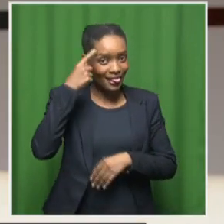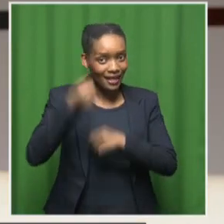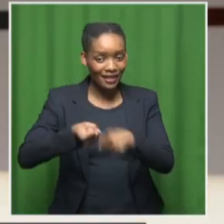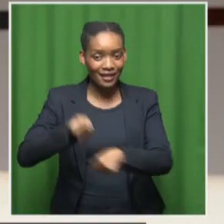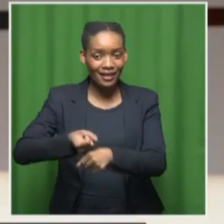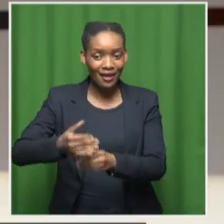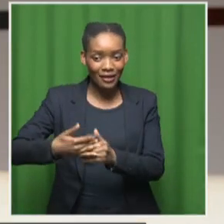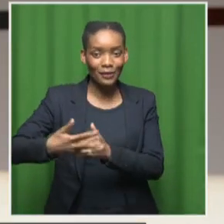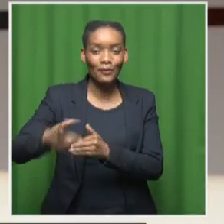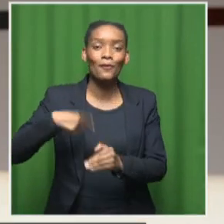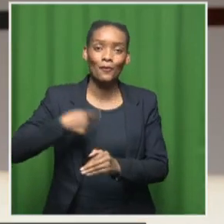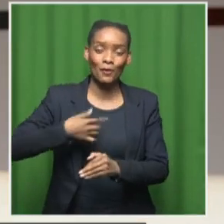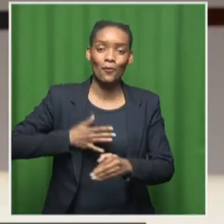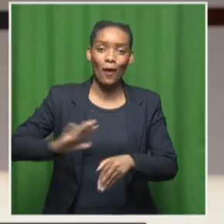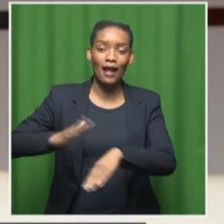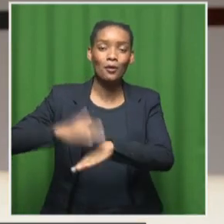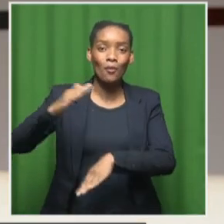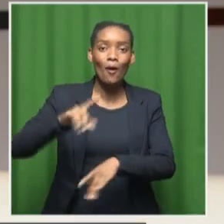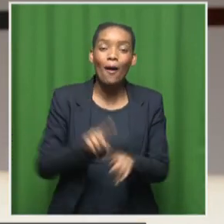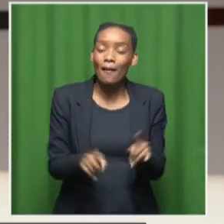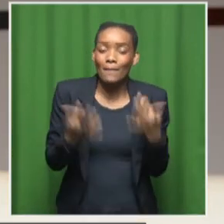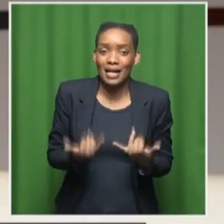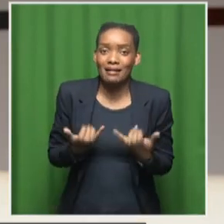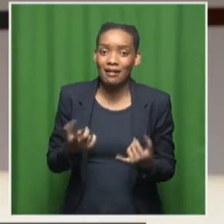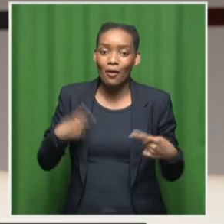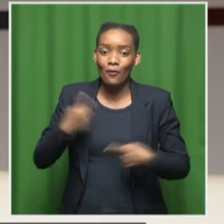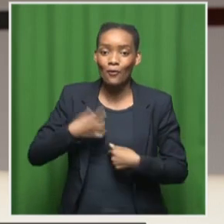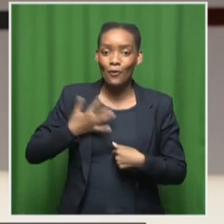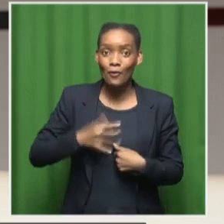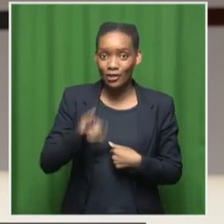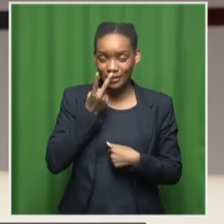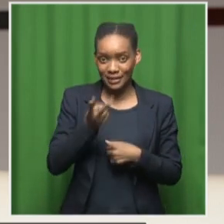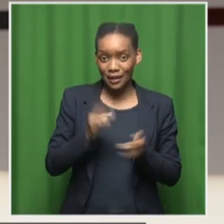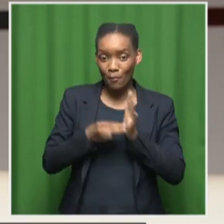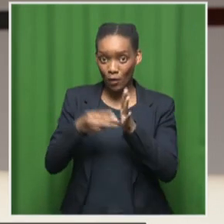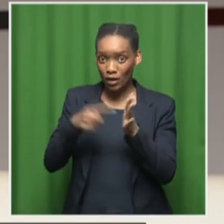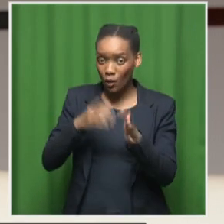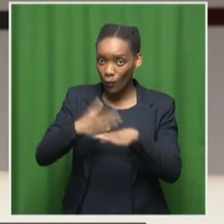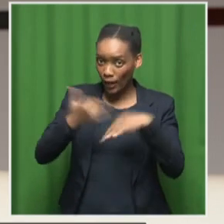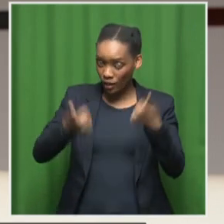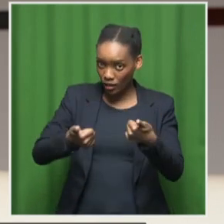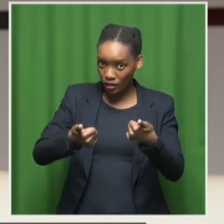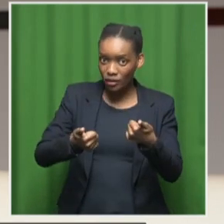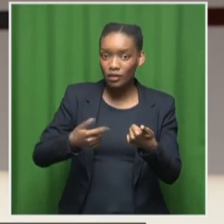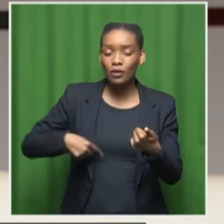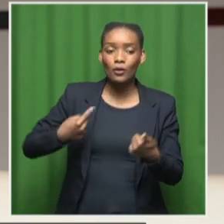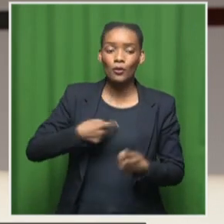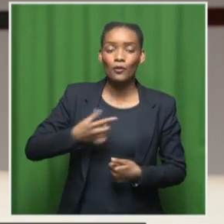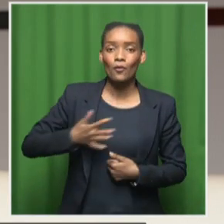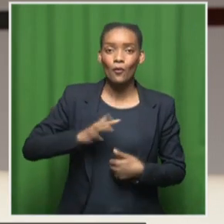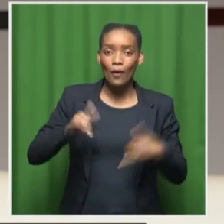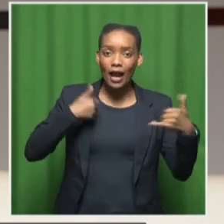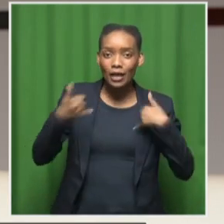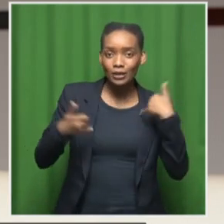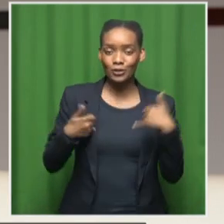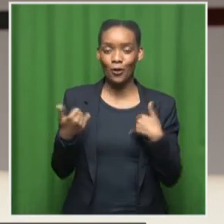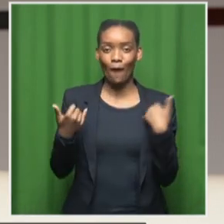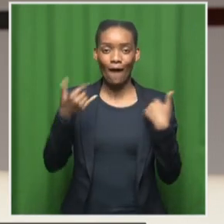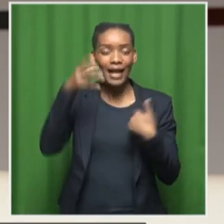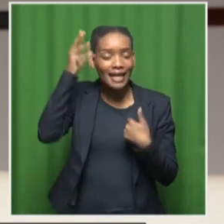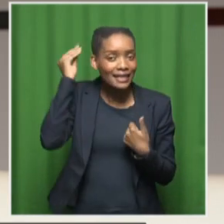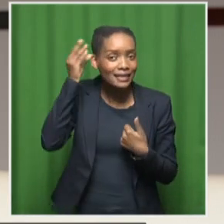to outdo. Right now we just want to see that that this model works, and we want to bring joy and